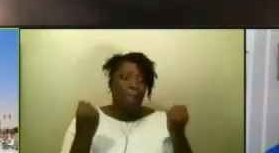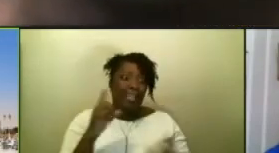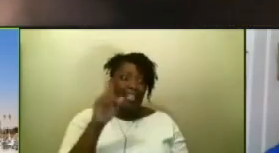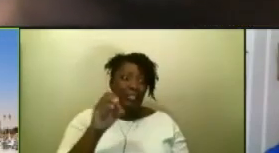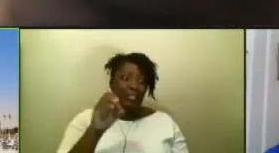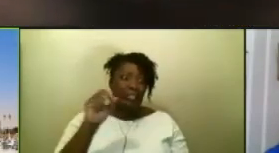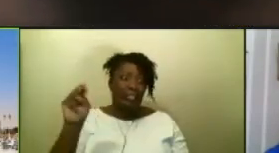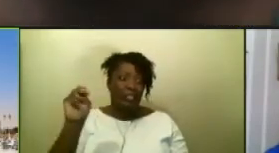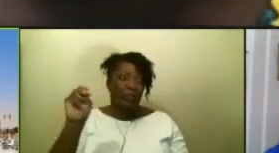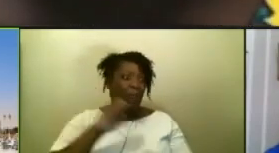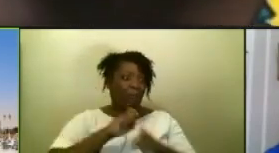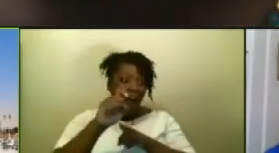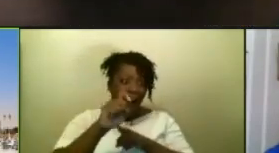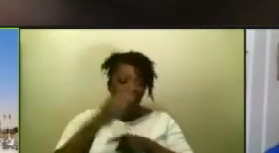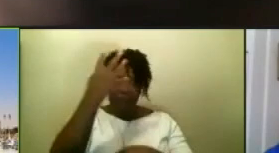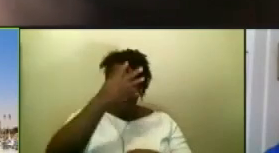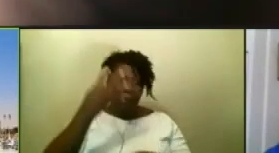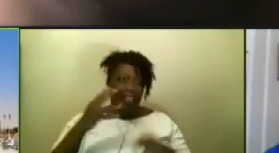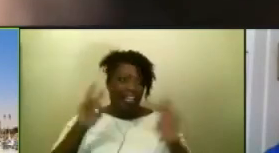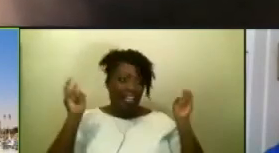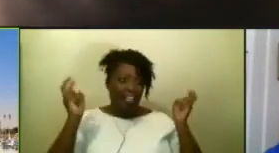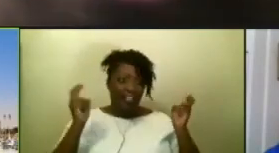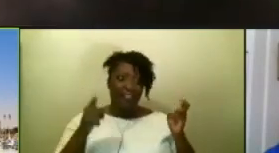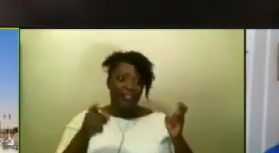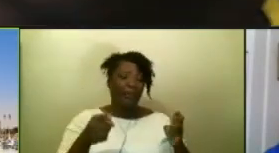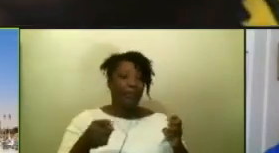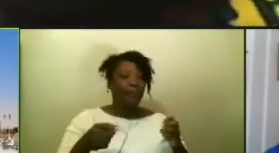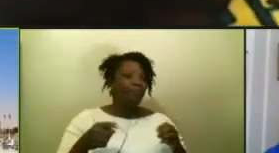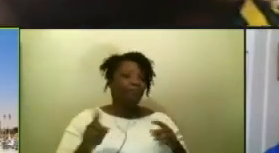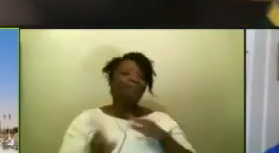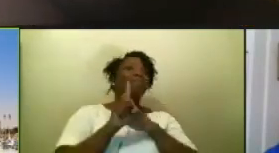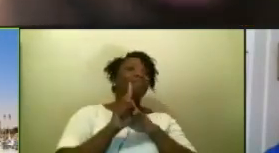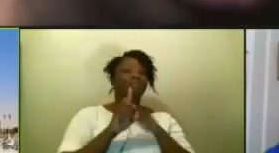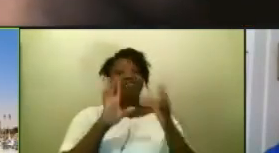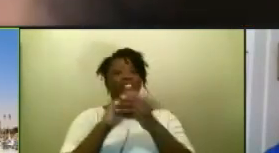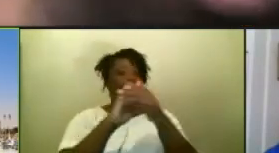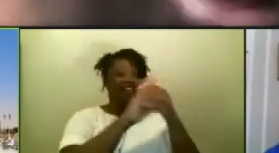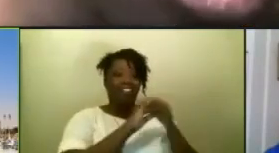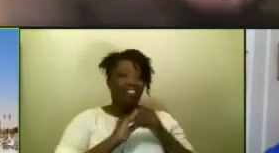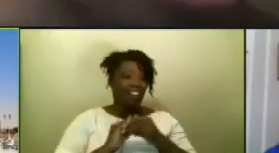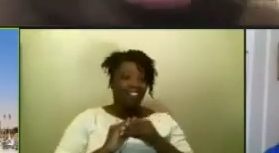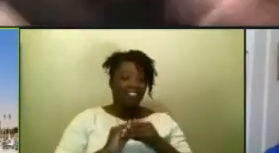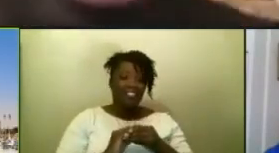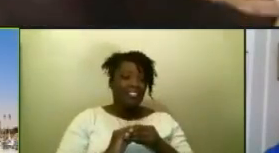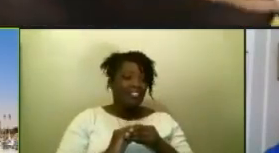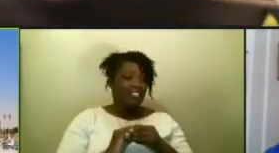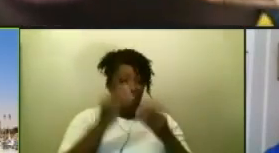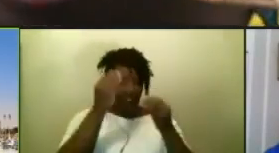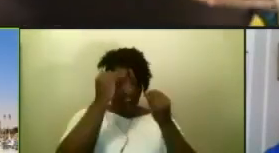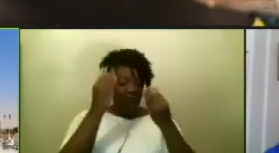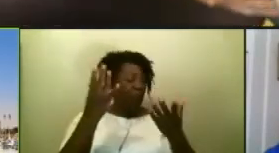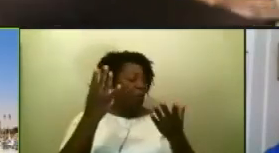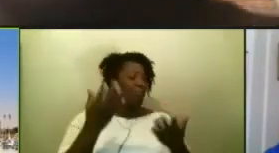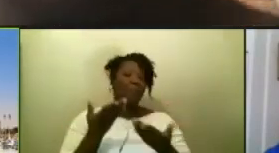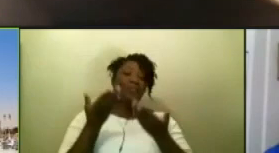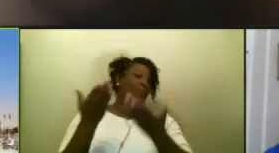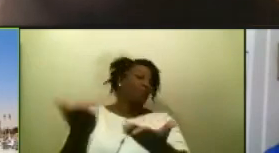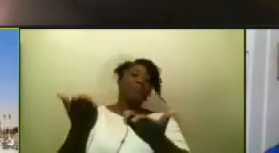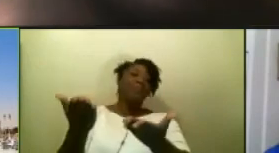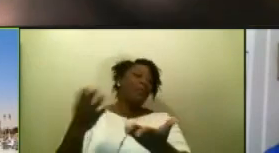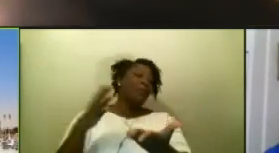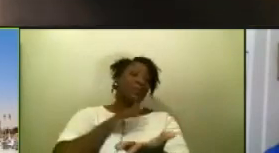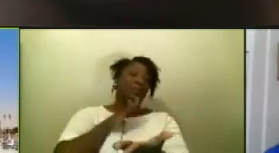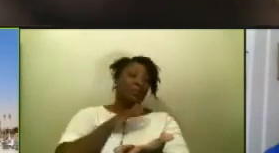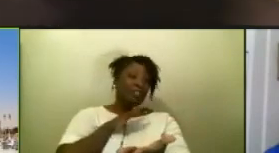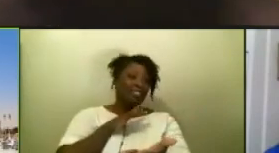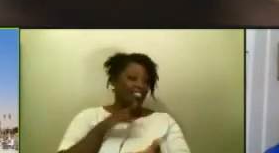to immigrant issues, and that you are at heart. You know, I have to say this shout out to my director of immigration affairs,